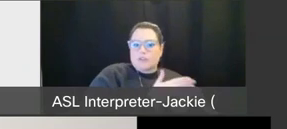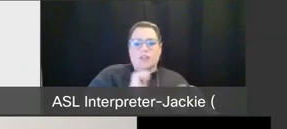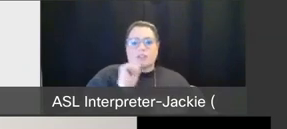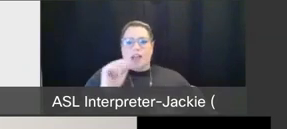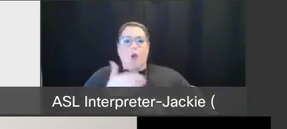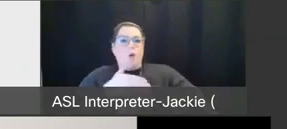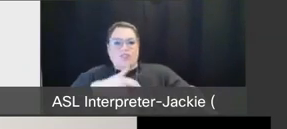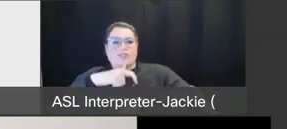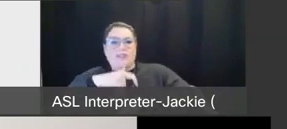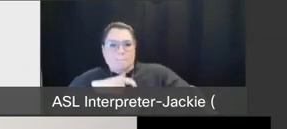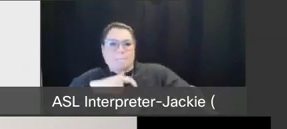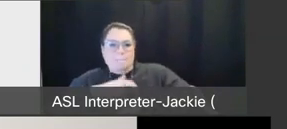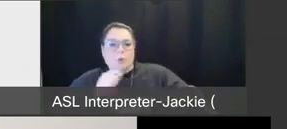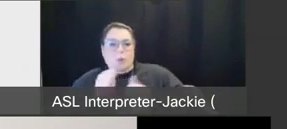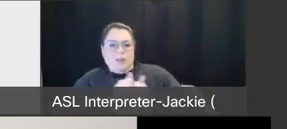contractors.